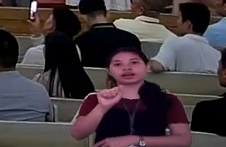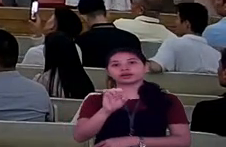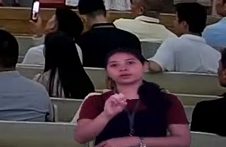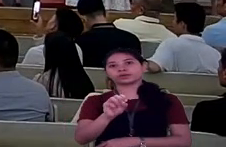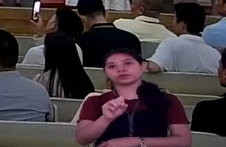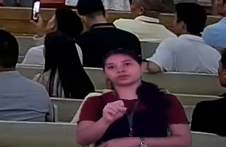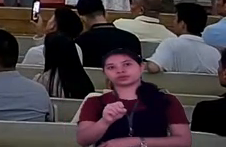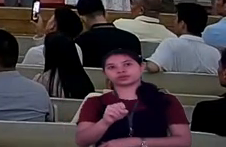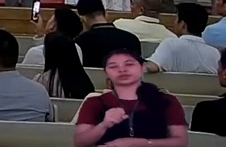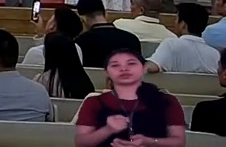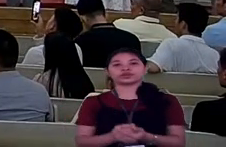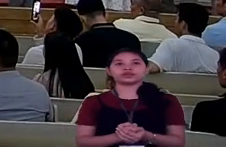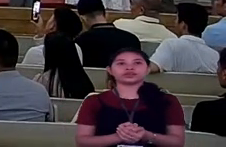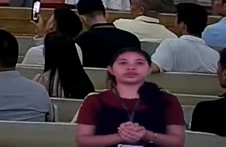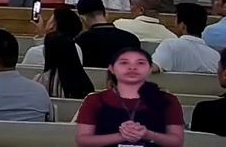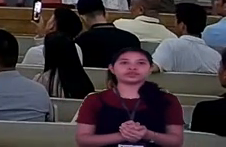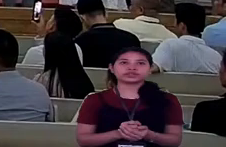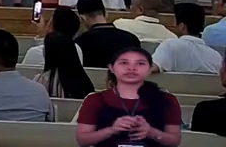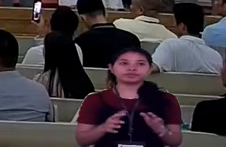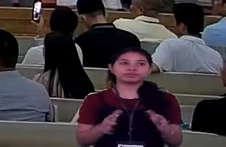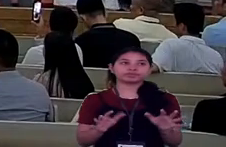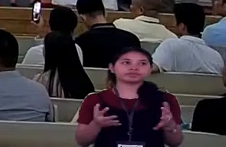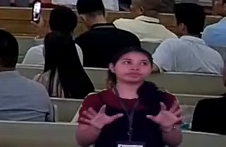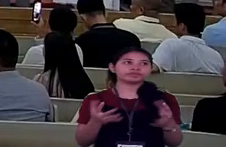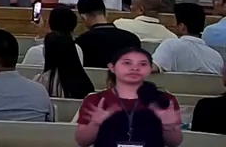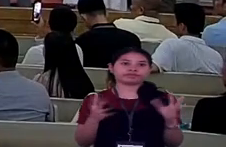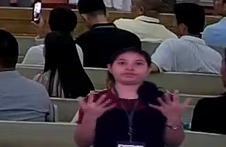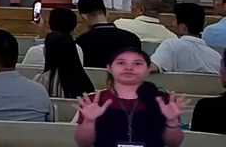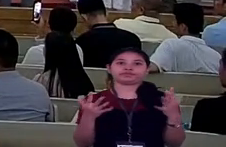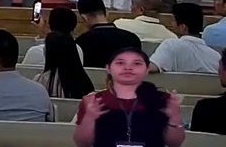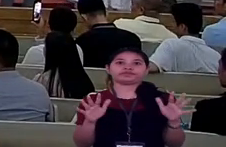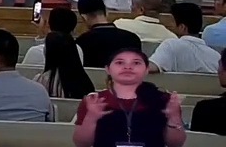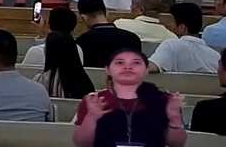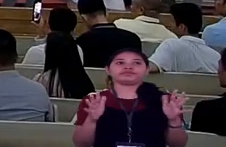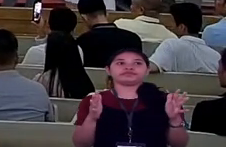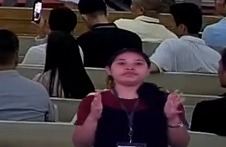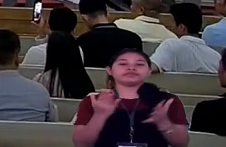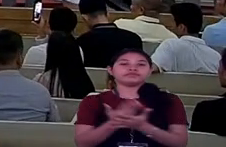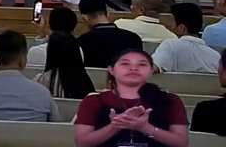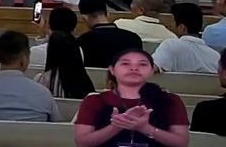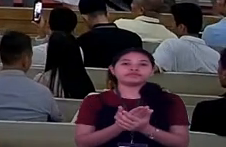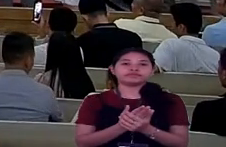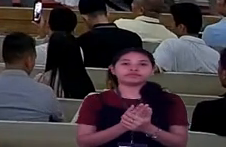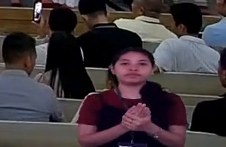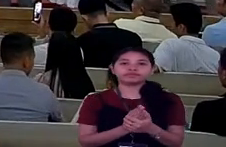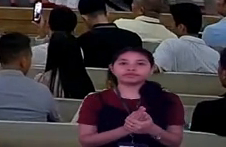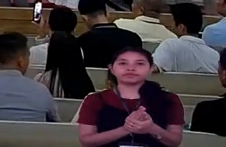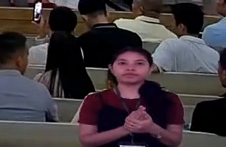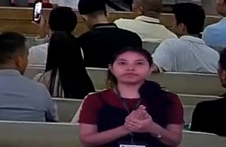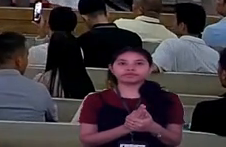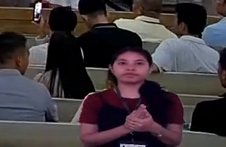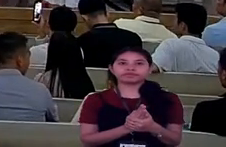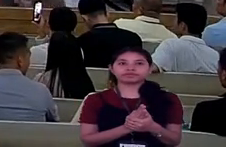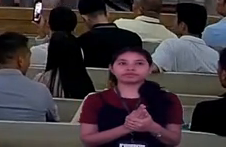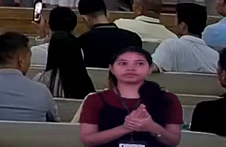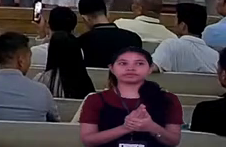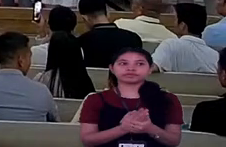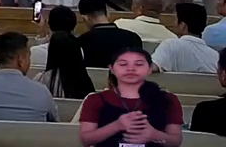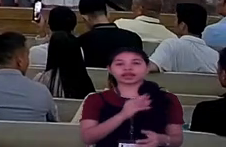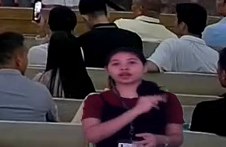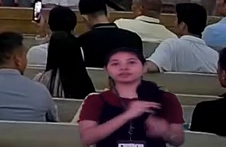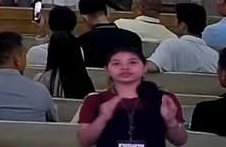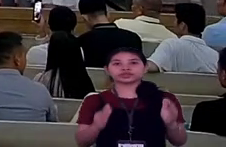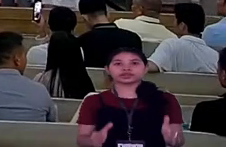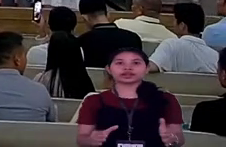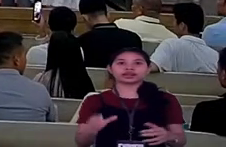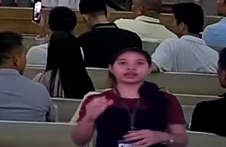Pastor Solon Roy Loro. Amen. Laos. Magandang umaga po sa ating po lahat. Brother Permar Garcia po, your missionary to